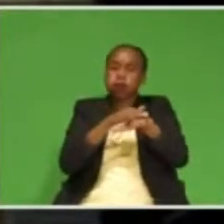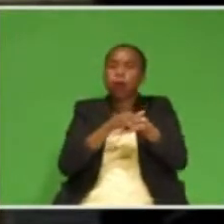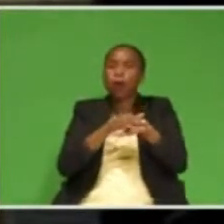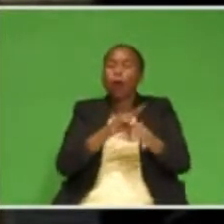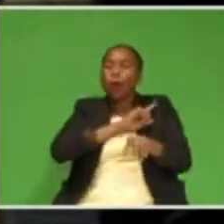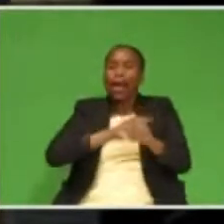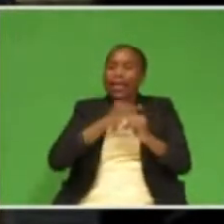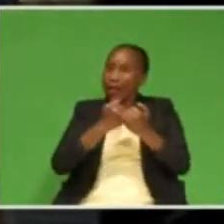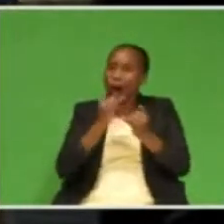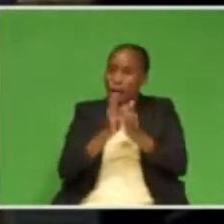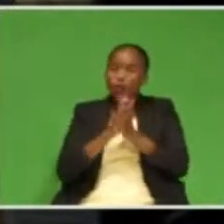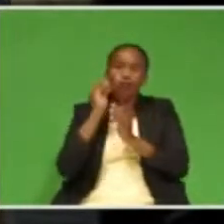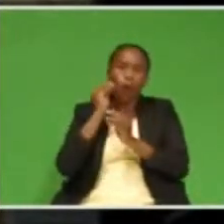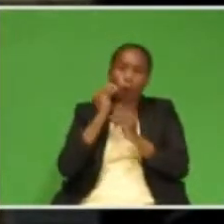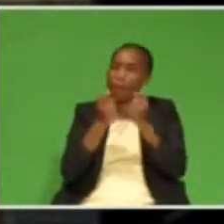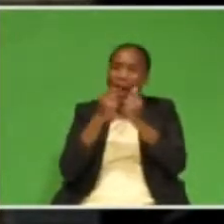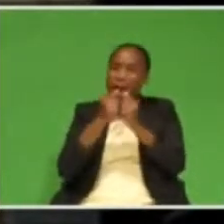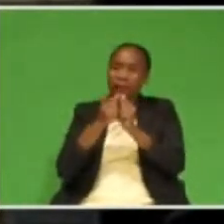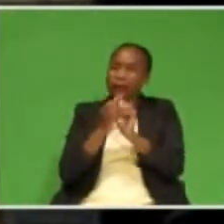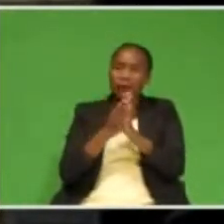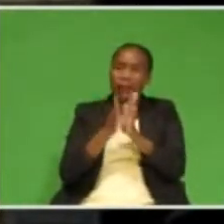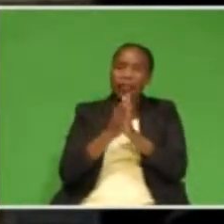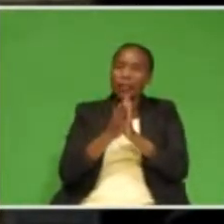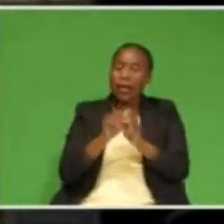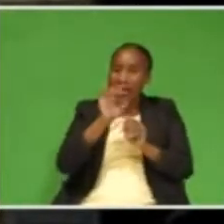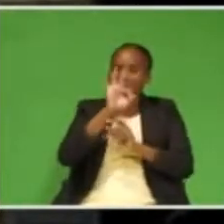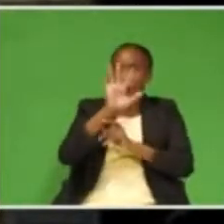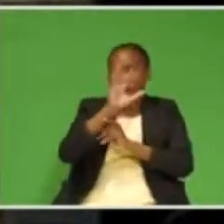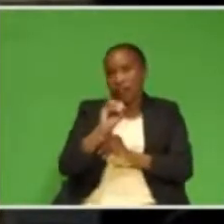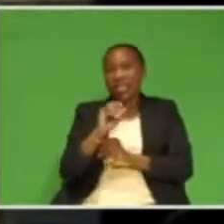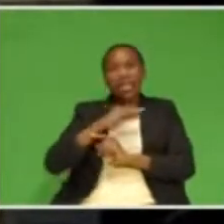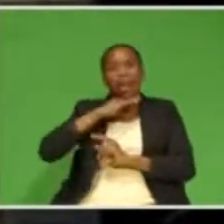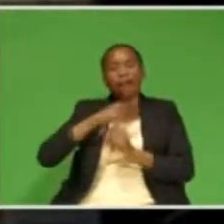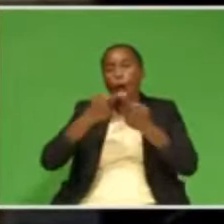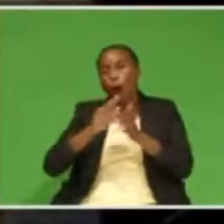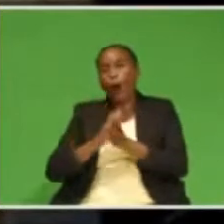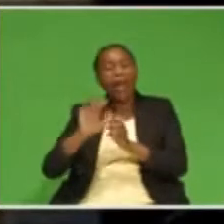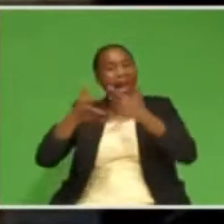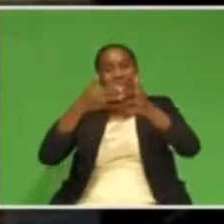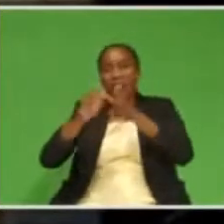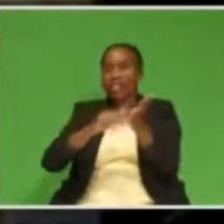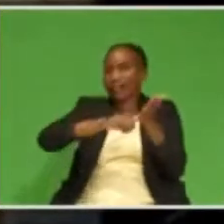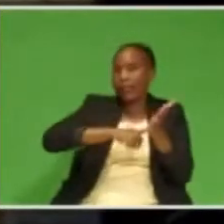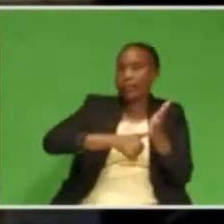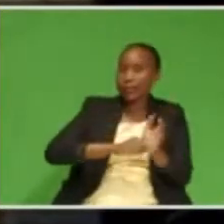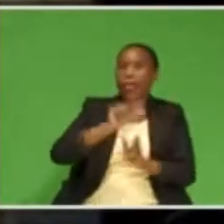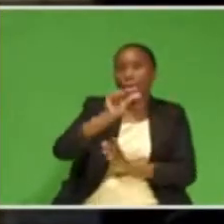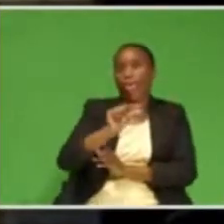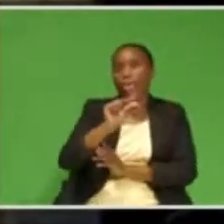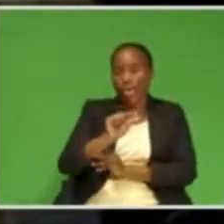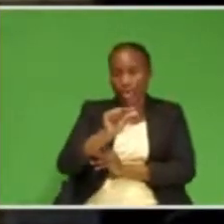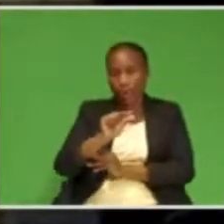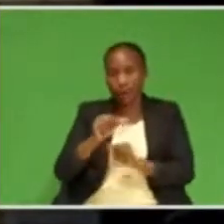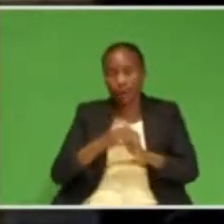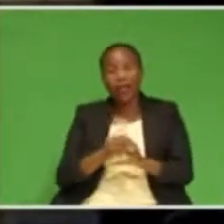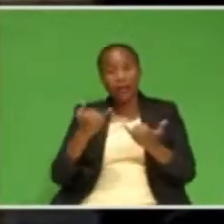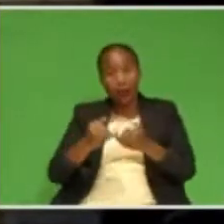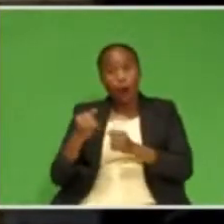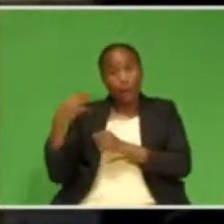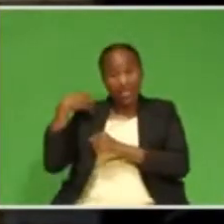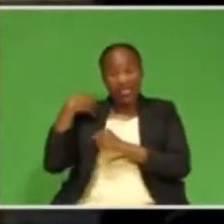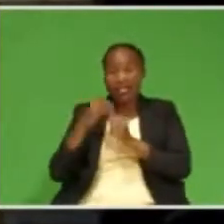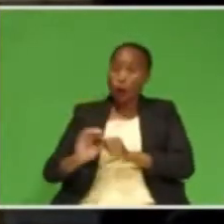inflation. And this will be set out in the budget that the minister will provide. Work is underway to develop